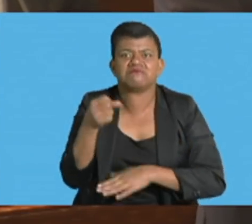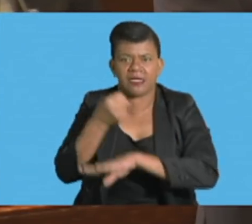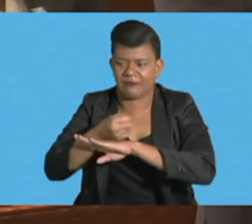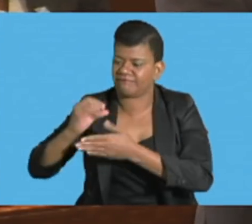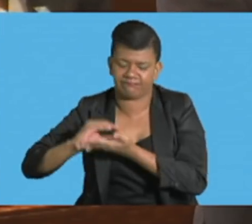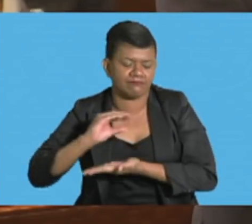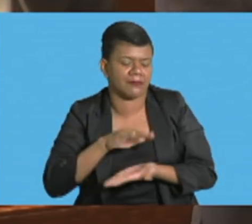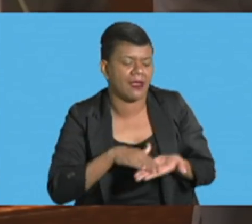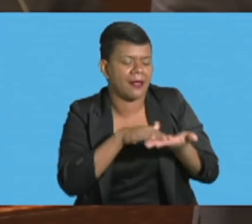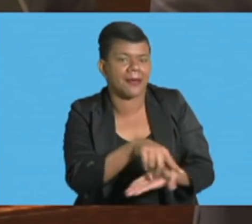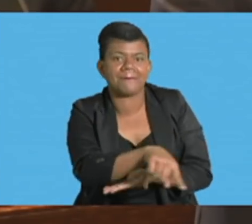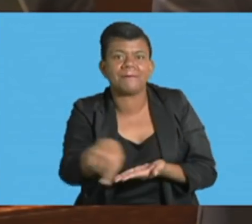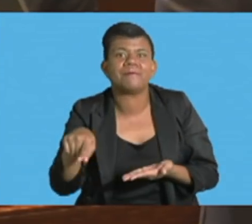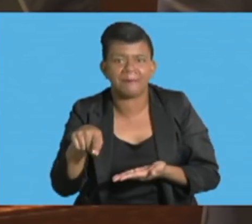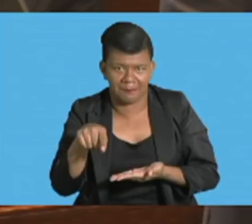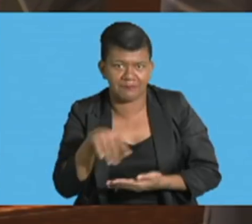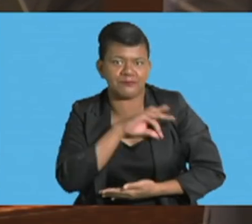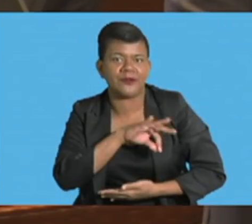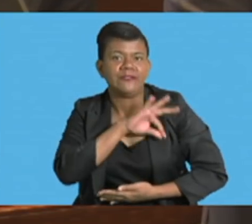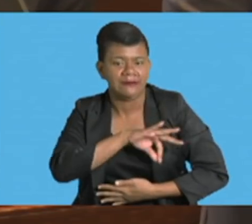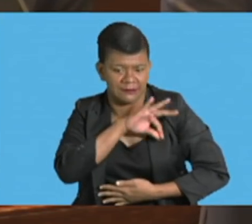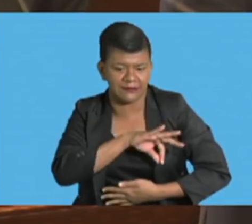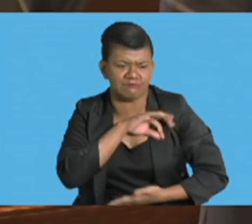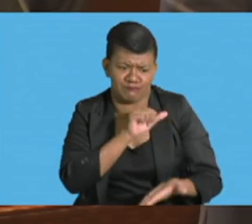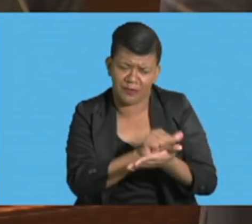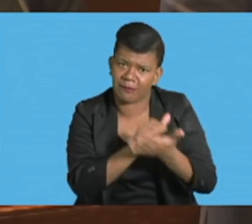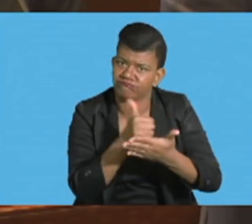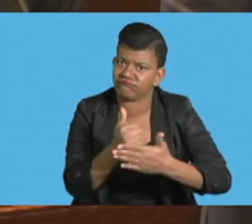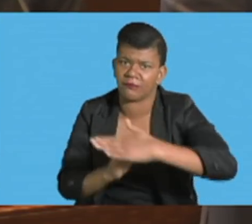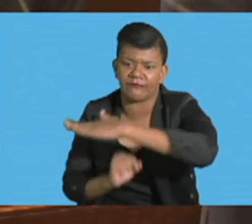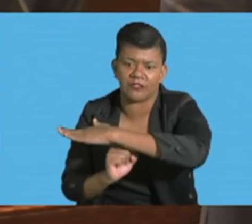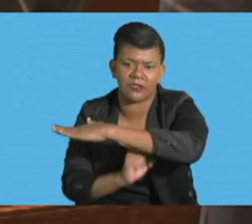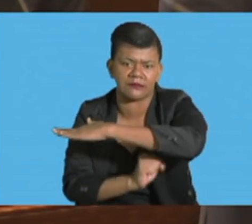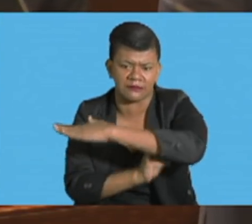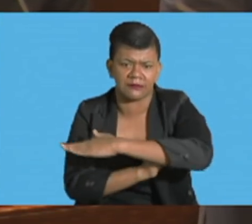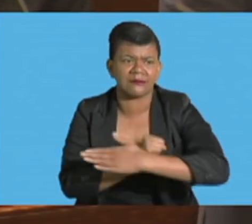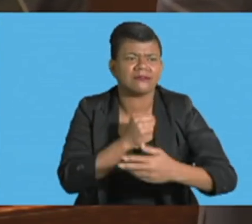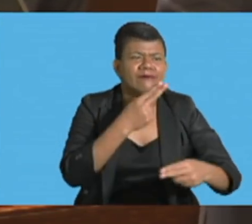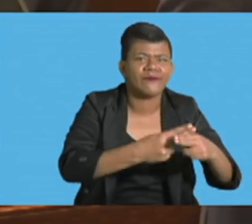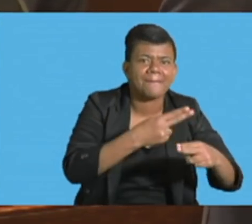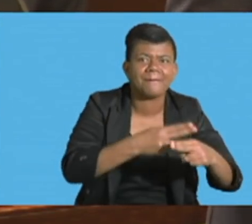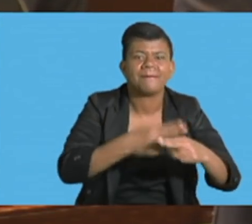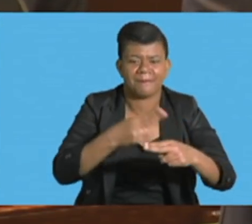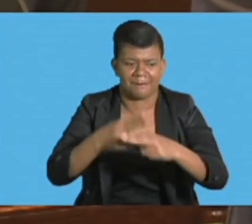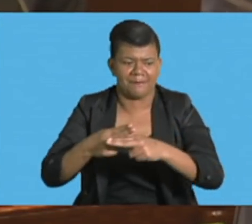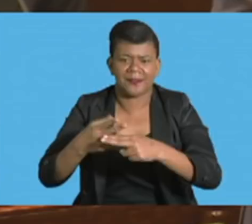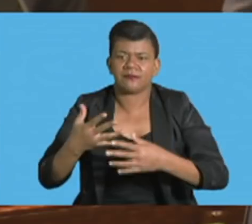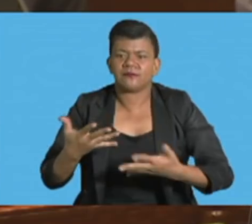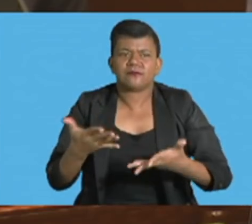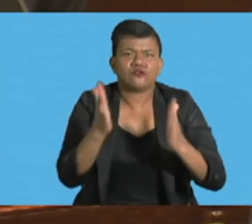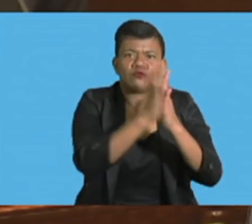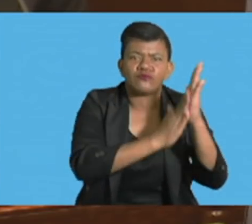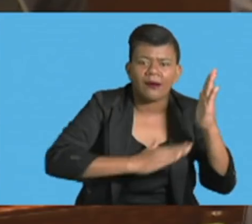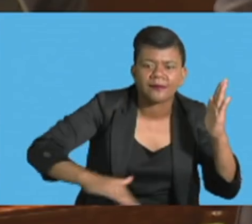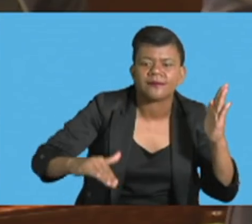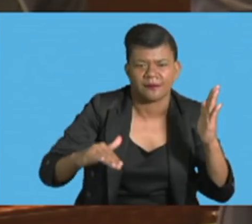firm sense of direction for our cane farmers, our lorry drivers, our mill workers, and all those who rely on health